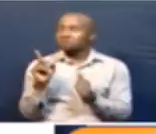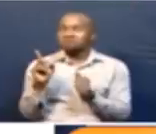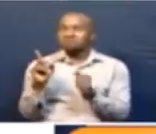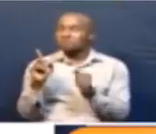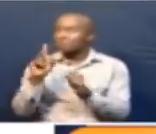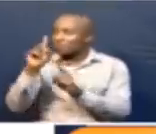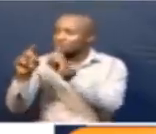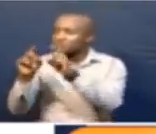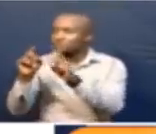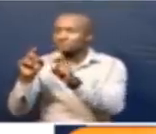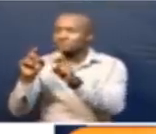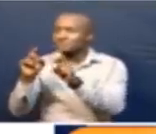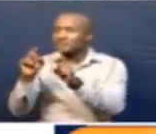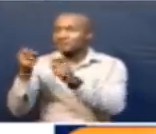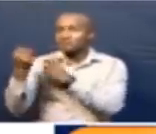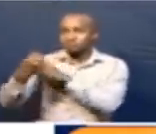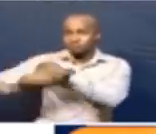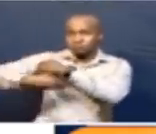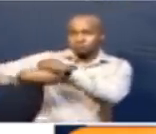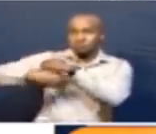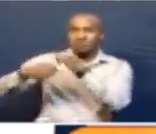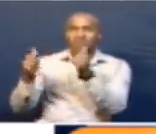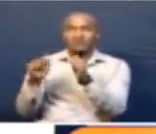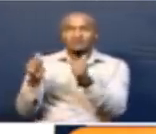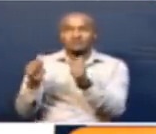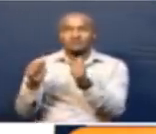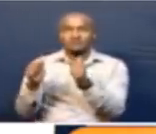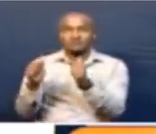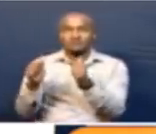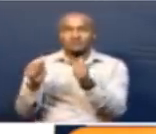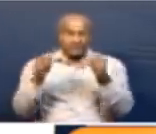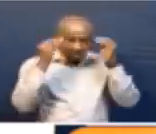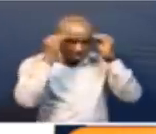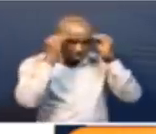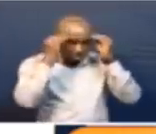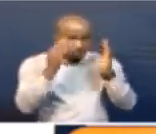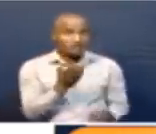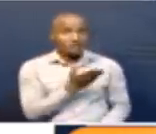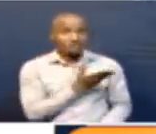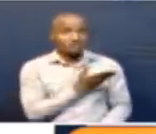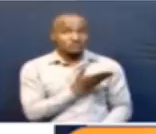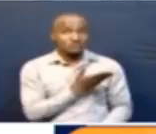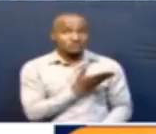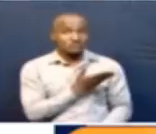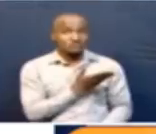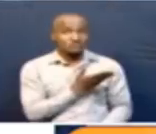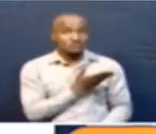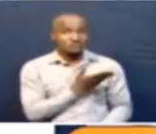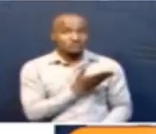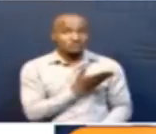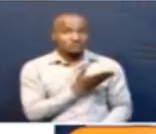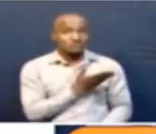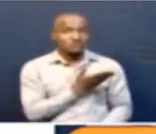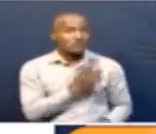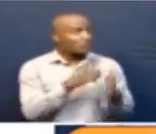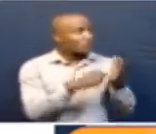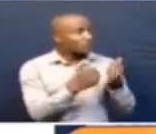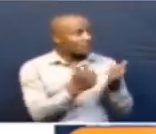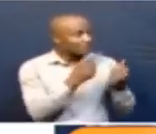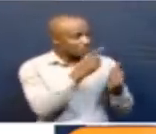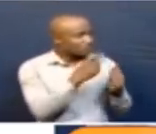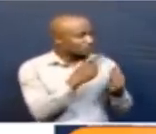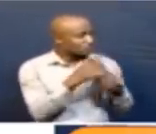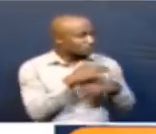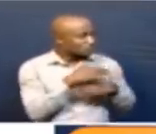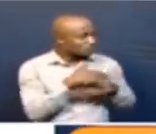as yet. And let me just sample a few views from the students here. Are you what exactly transpired, and are you comfortable now?